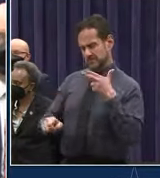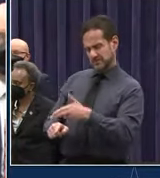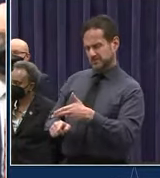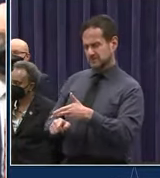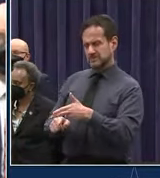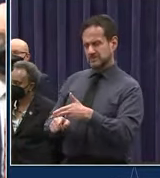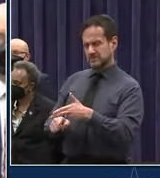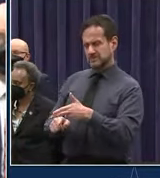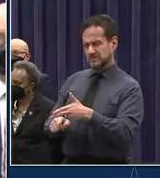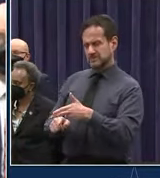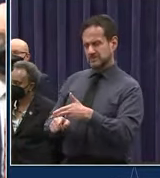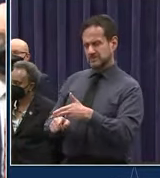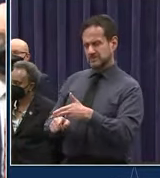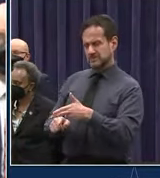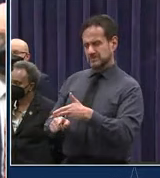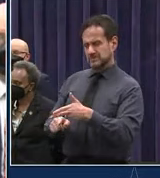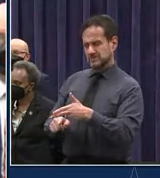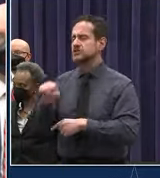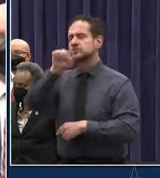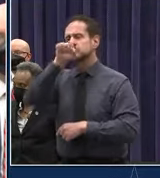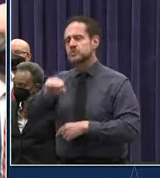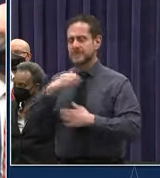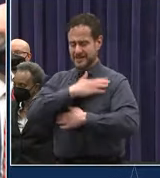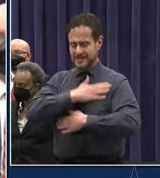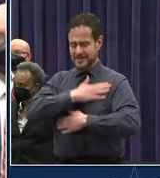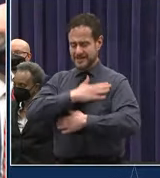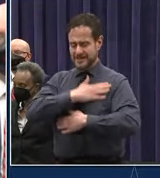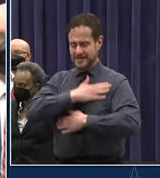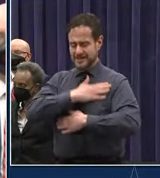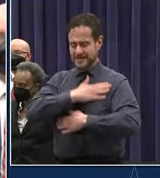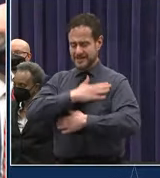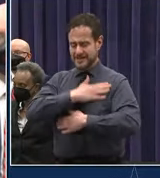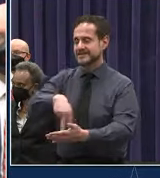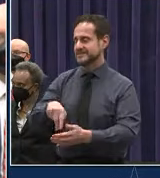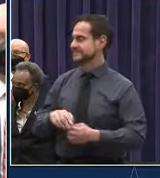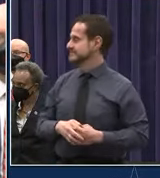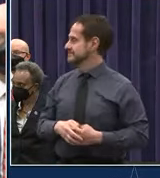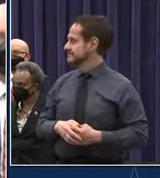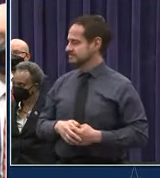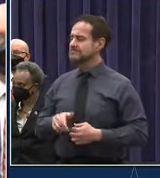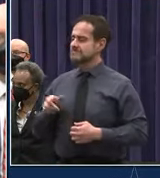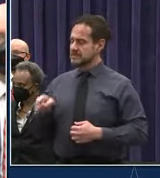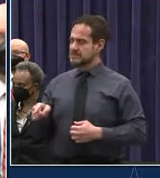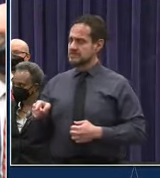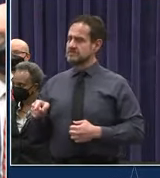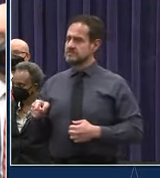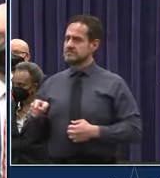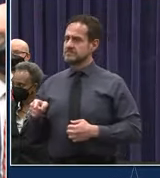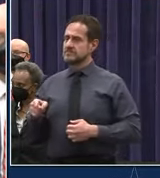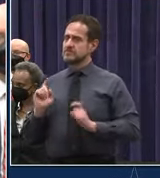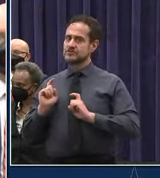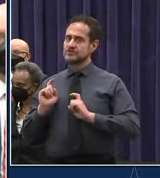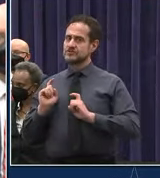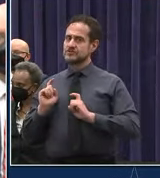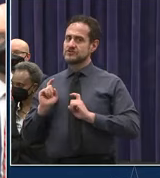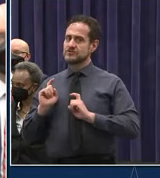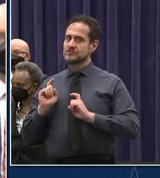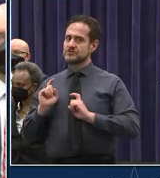no parent to dance. She was a light to her family, and we